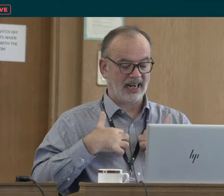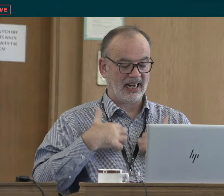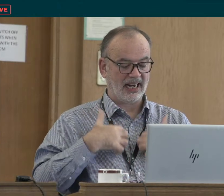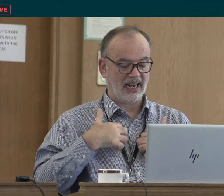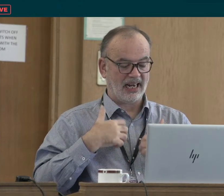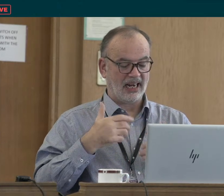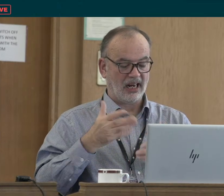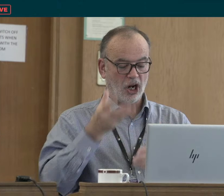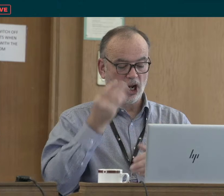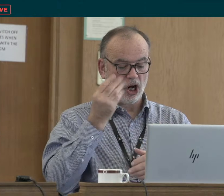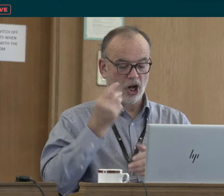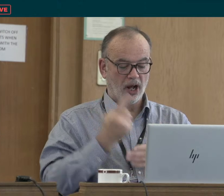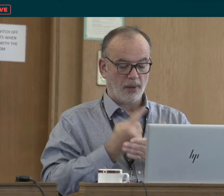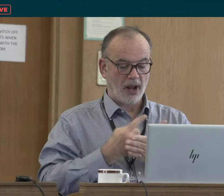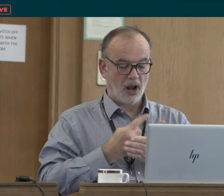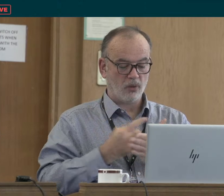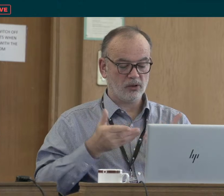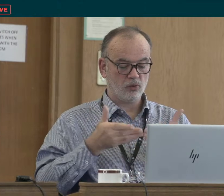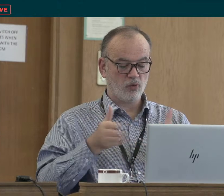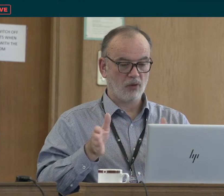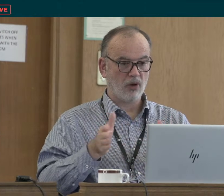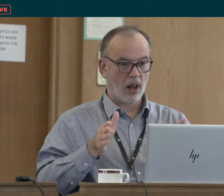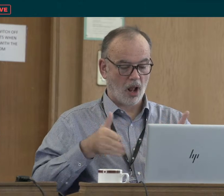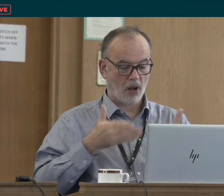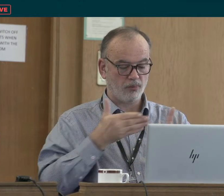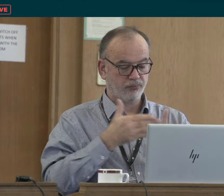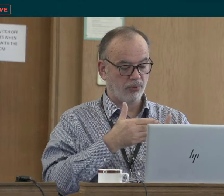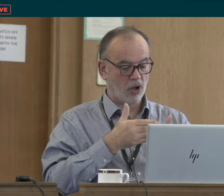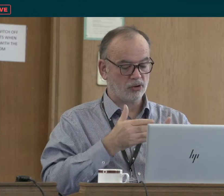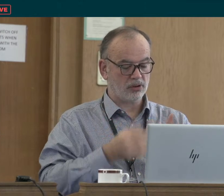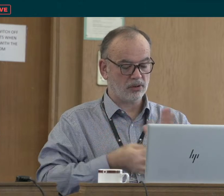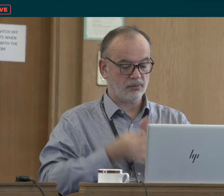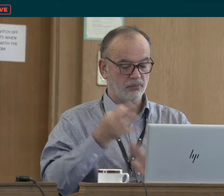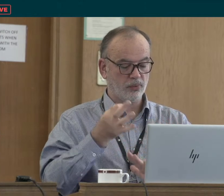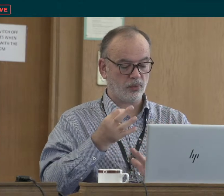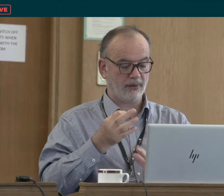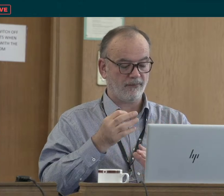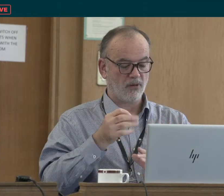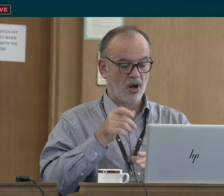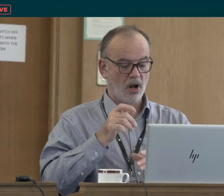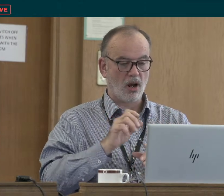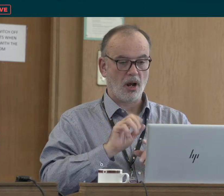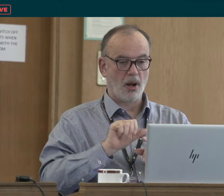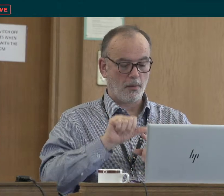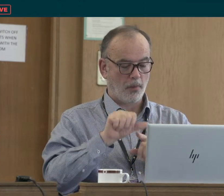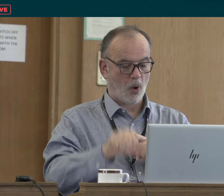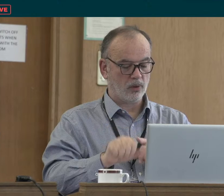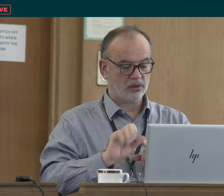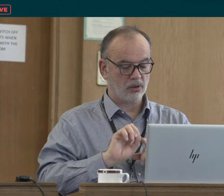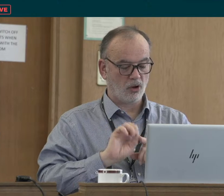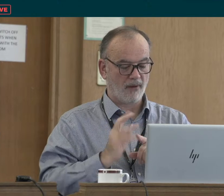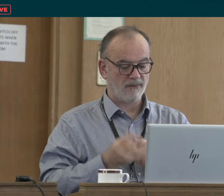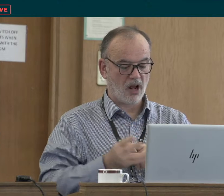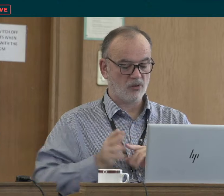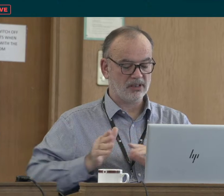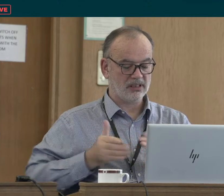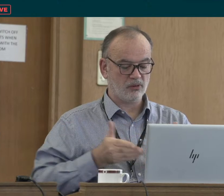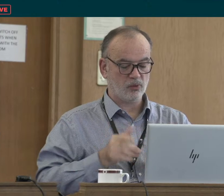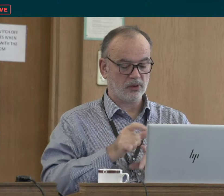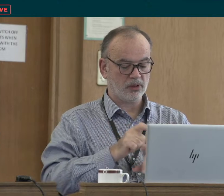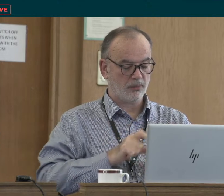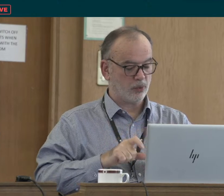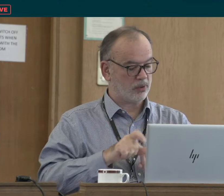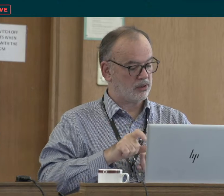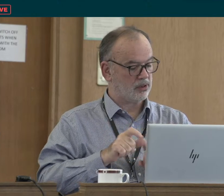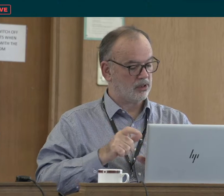Members will also be keen to learn more about the general approach to improving services post-COVID and the